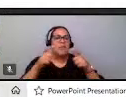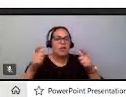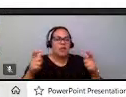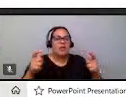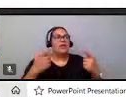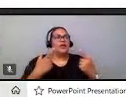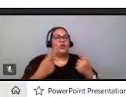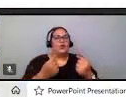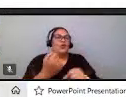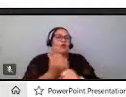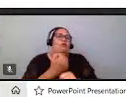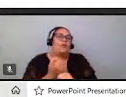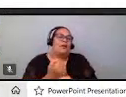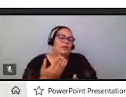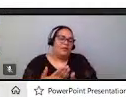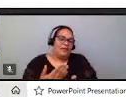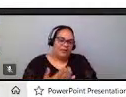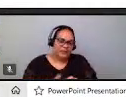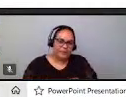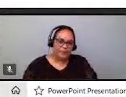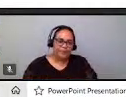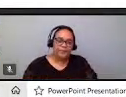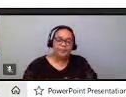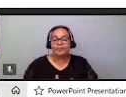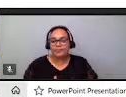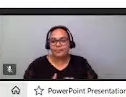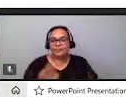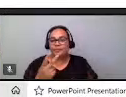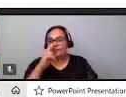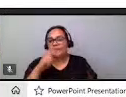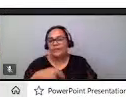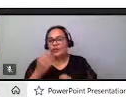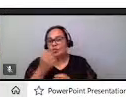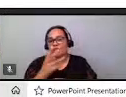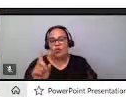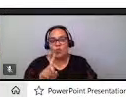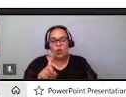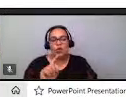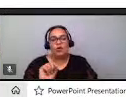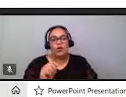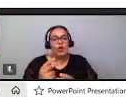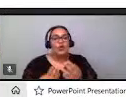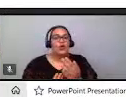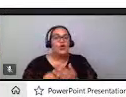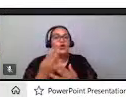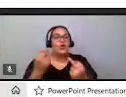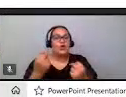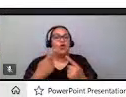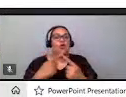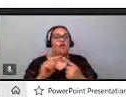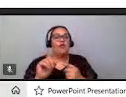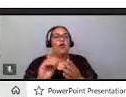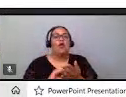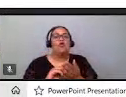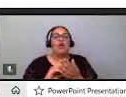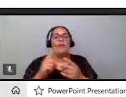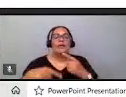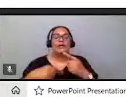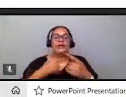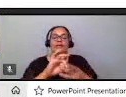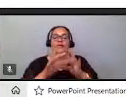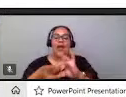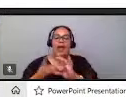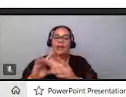to to to operate um I must also say that the the new Fleet for the rubber tide Gantry that